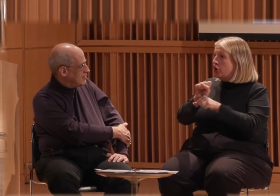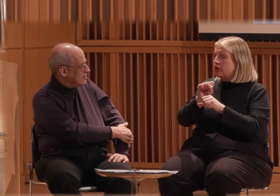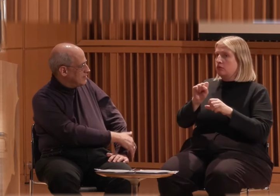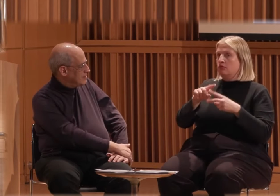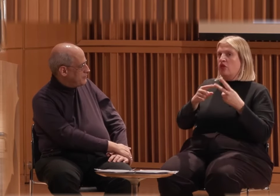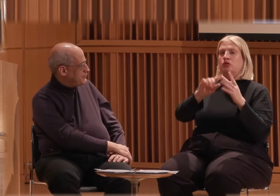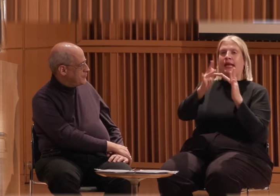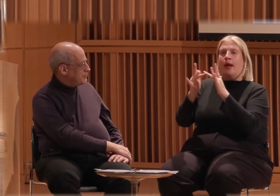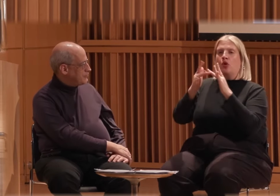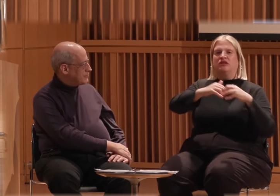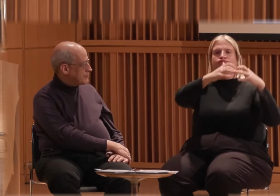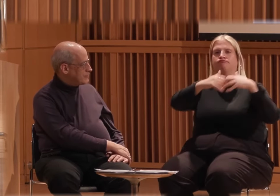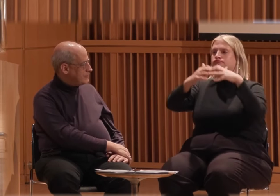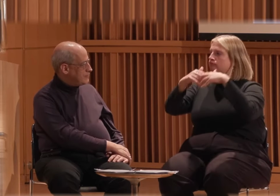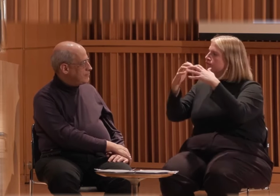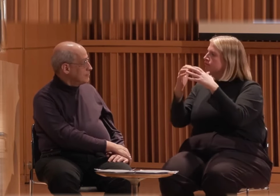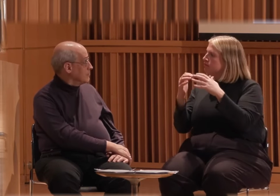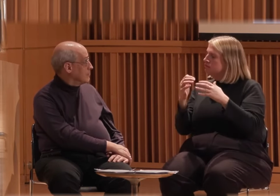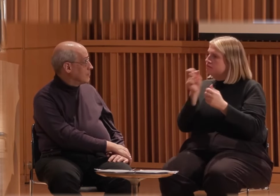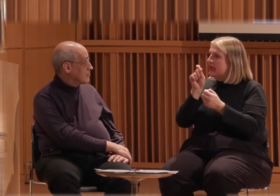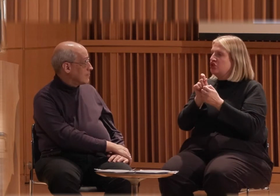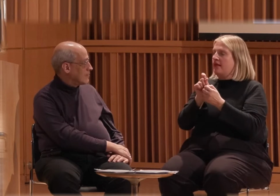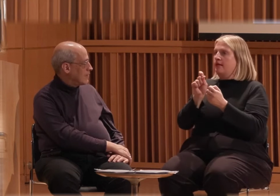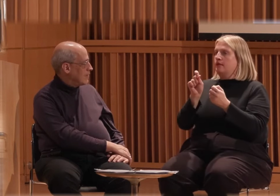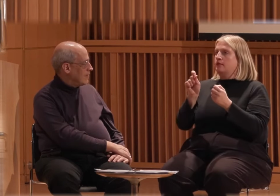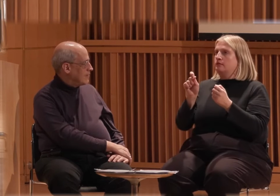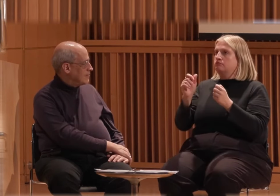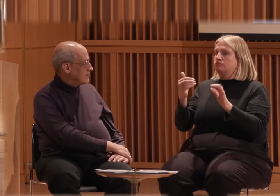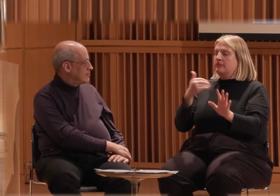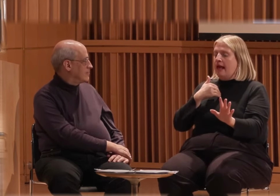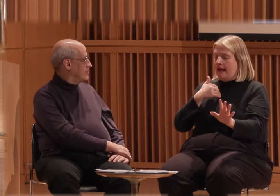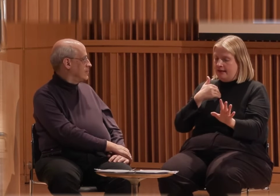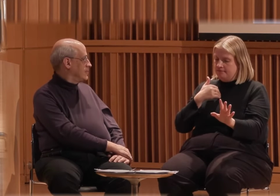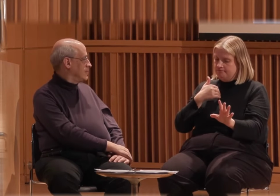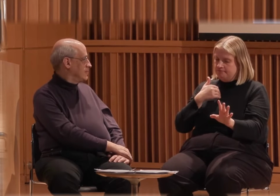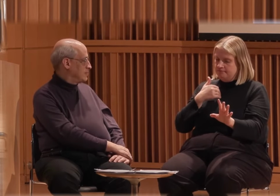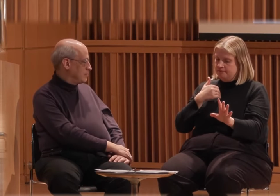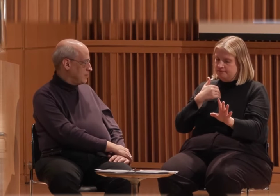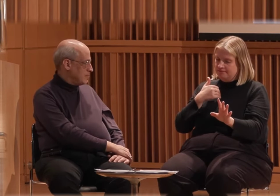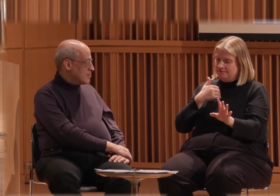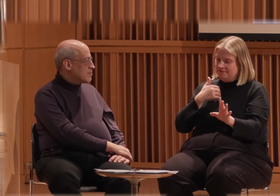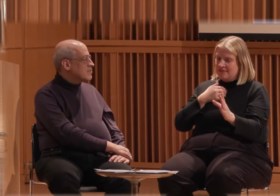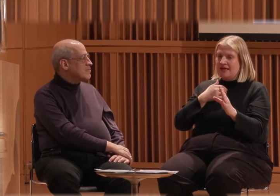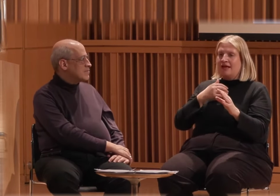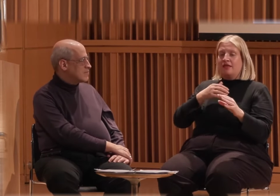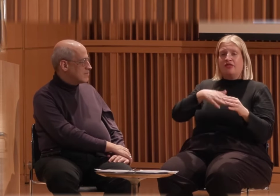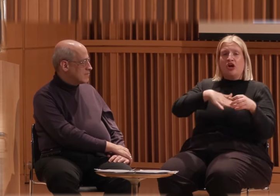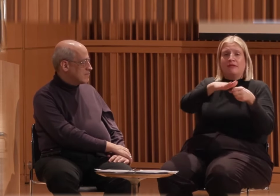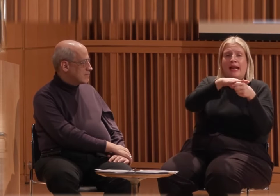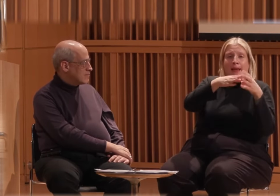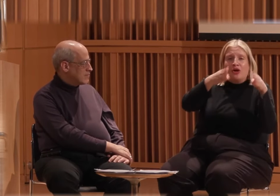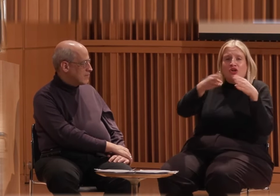especially when they also had not just that, you know, they met their neighbors' needs, which is